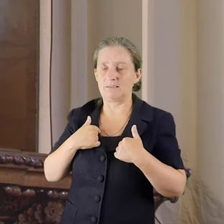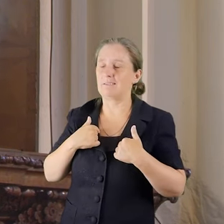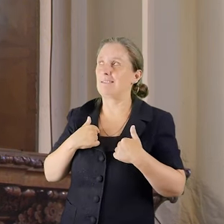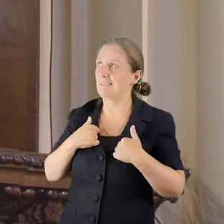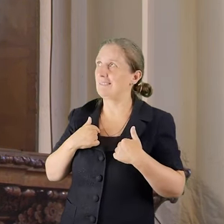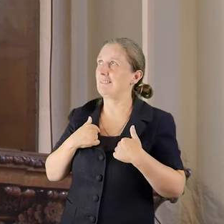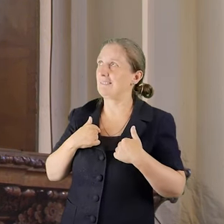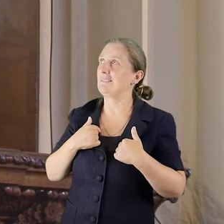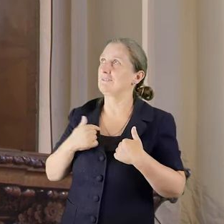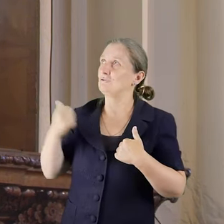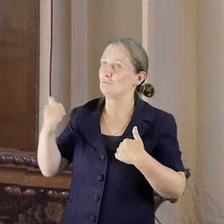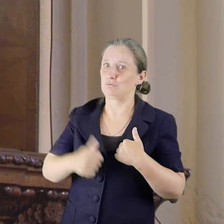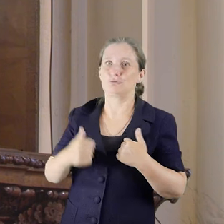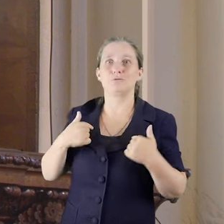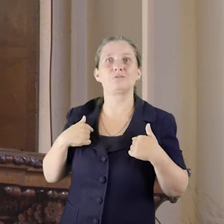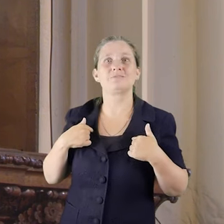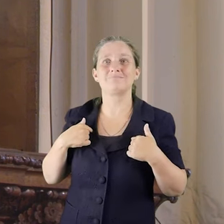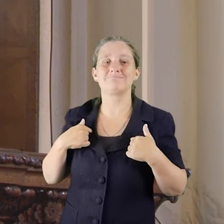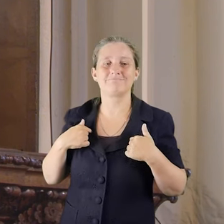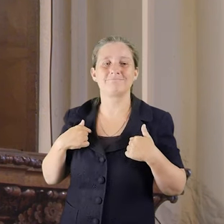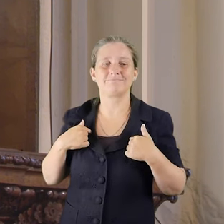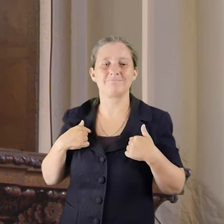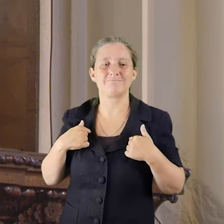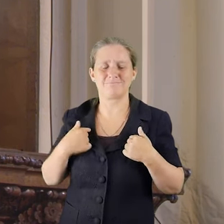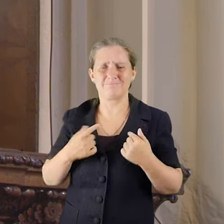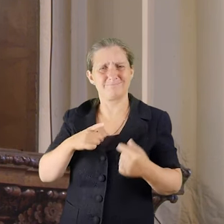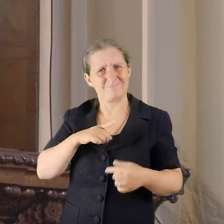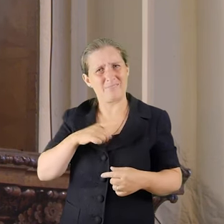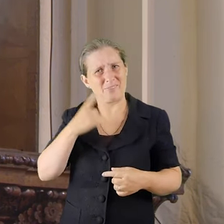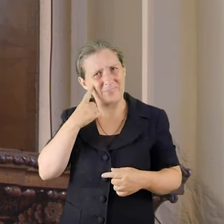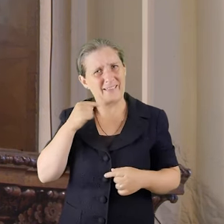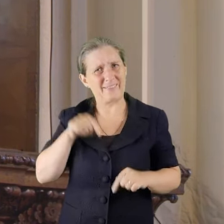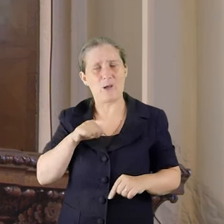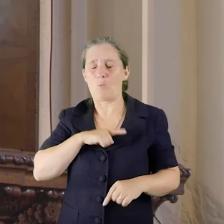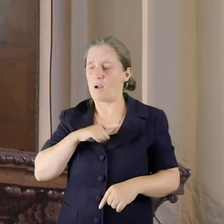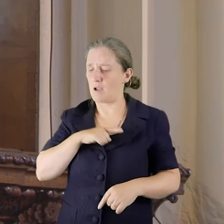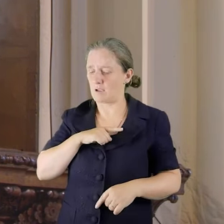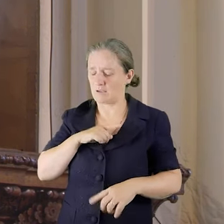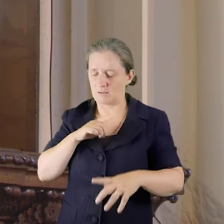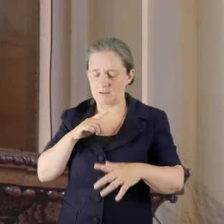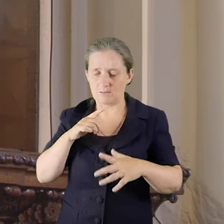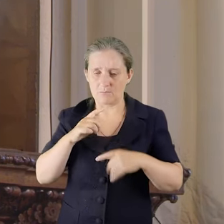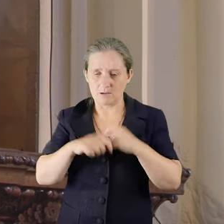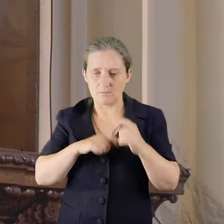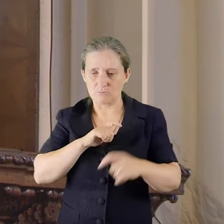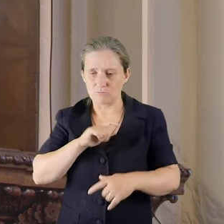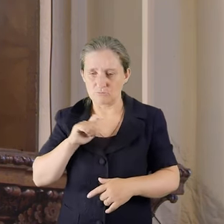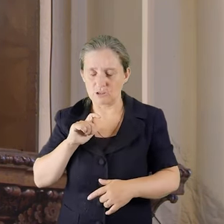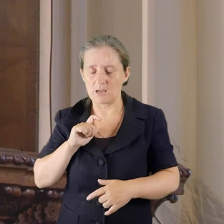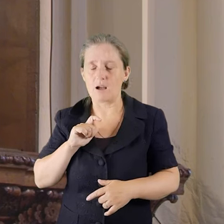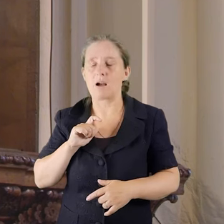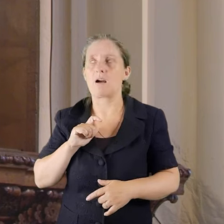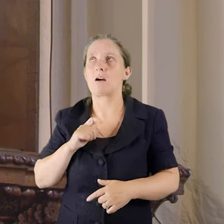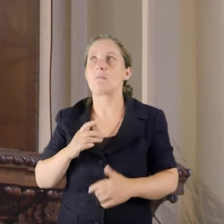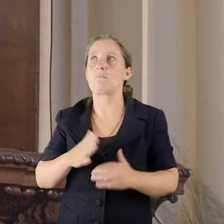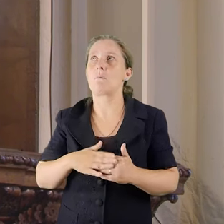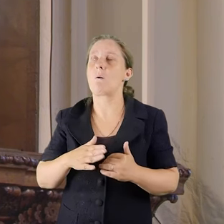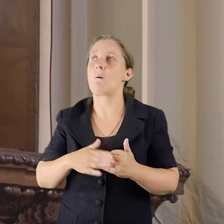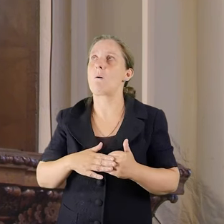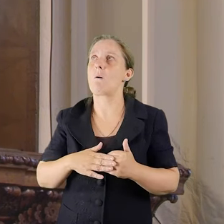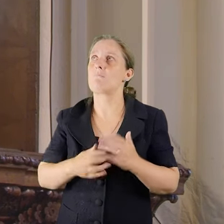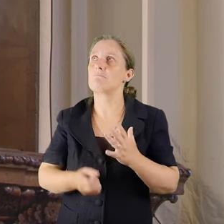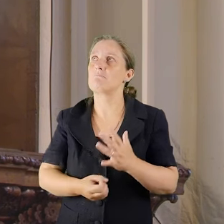is what I was always meant to do. And I think that because since becoming one, I have felt more and more like